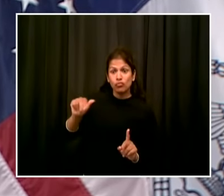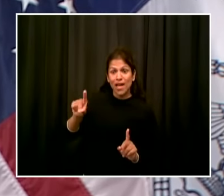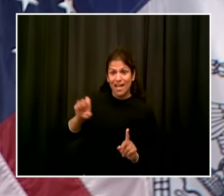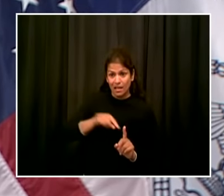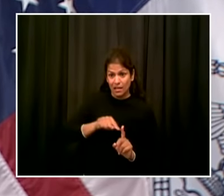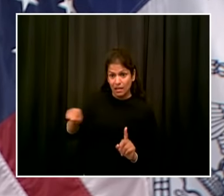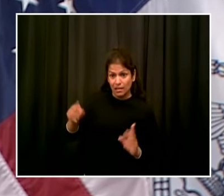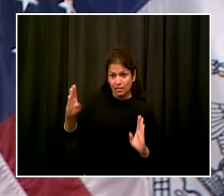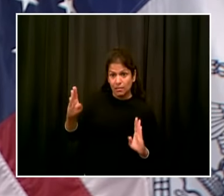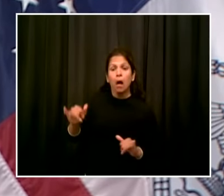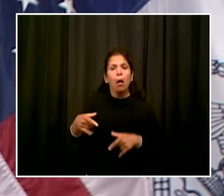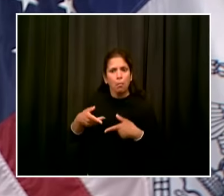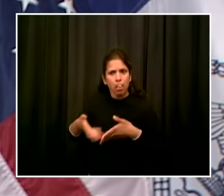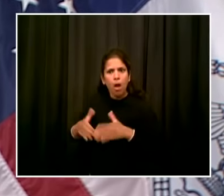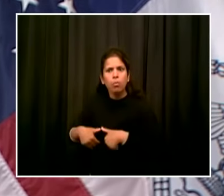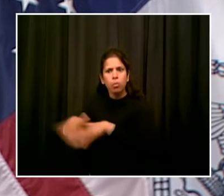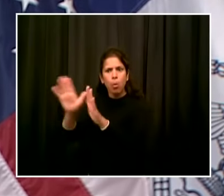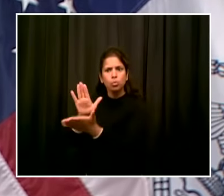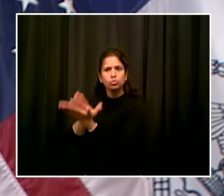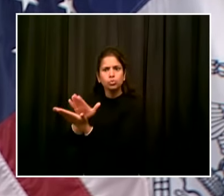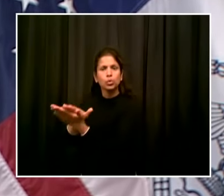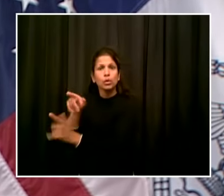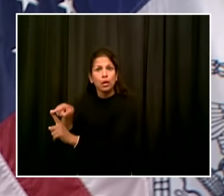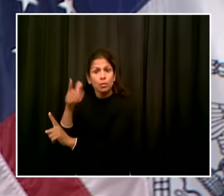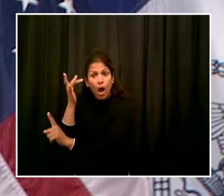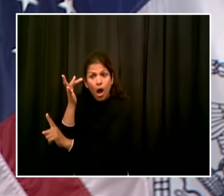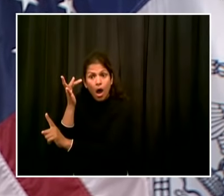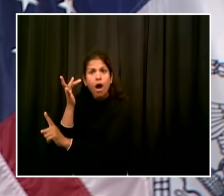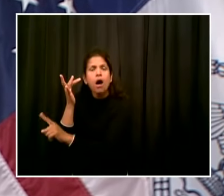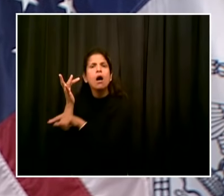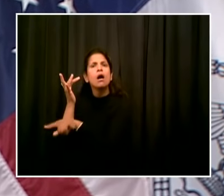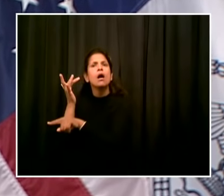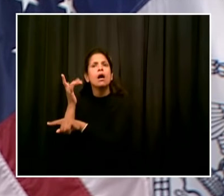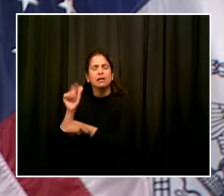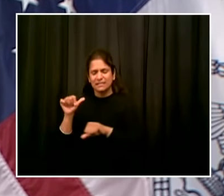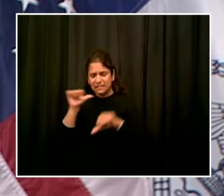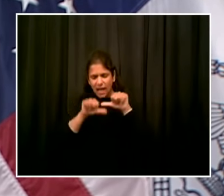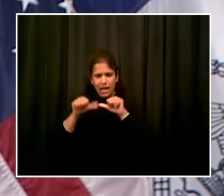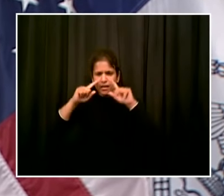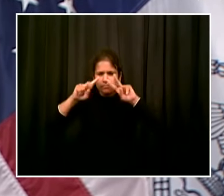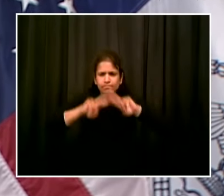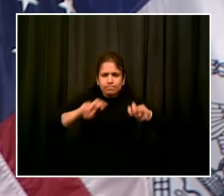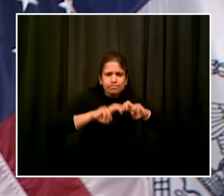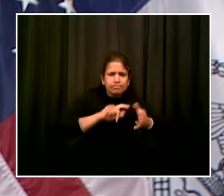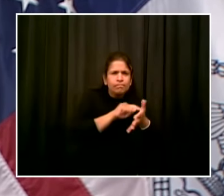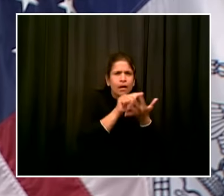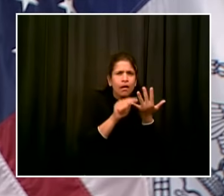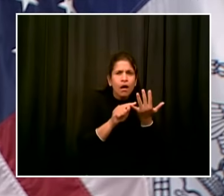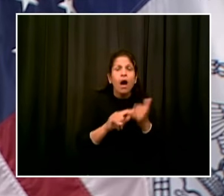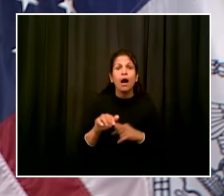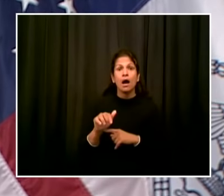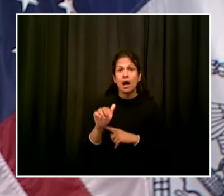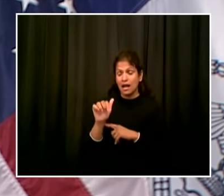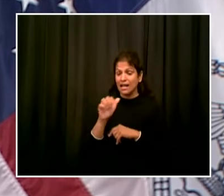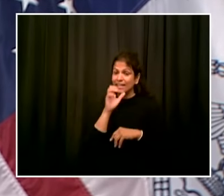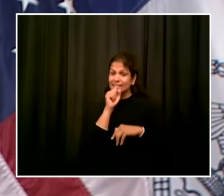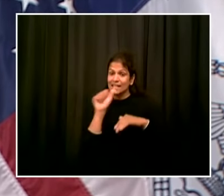very, very rarely spread the virus. I'm wondering, is New York considering a similar plan